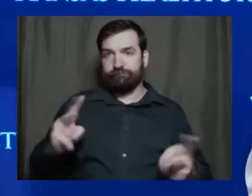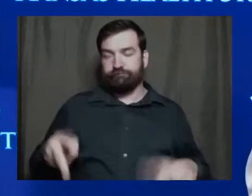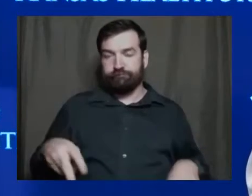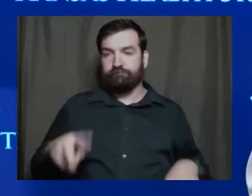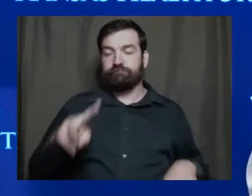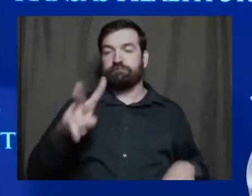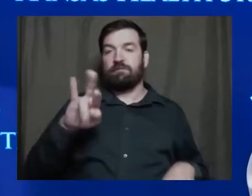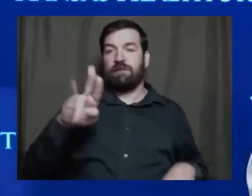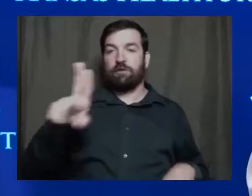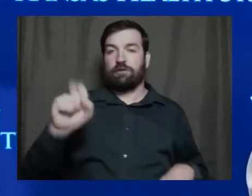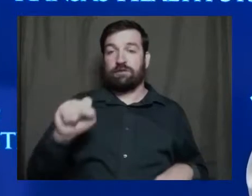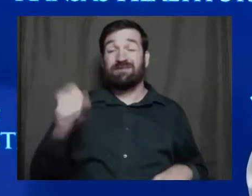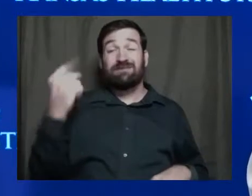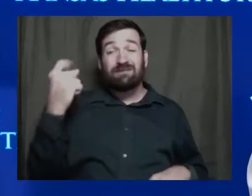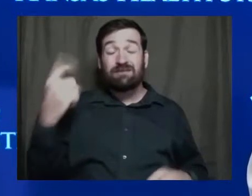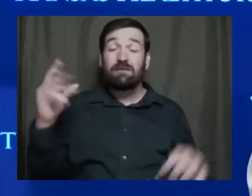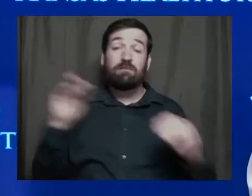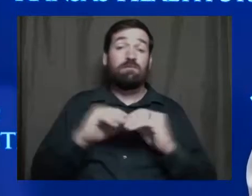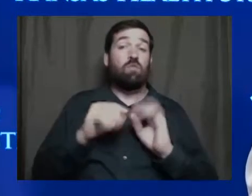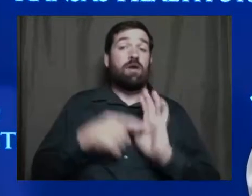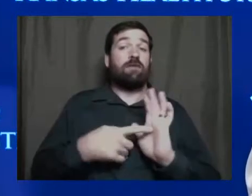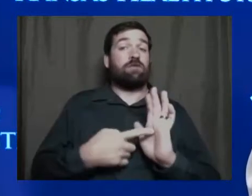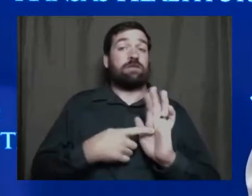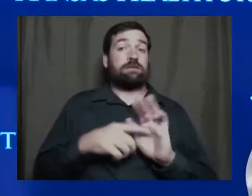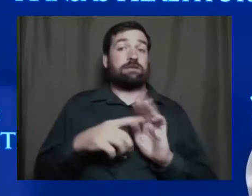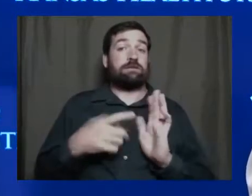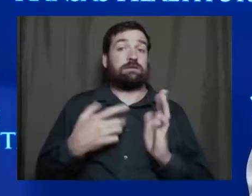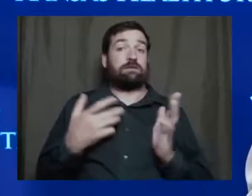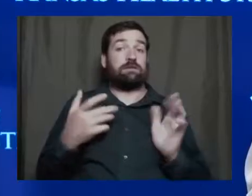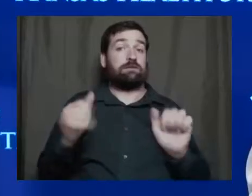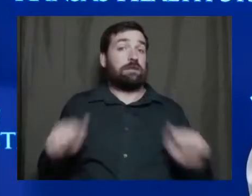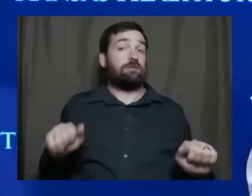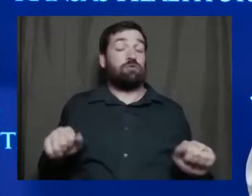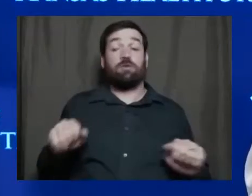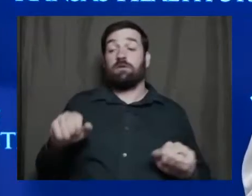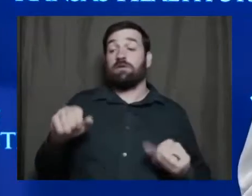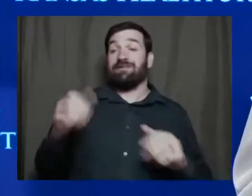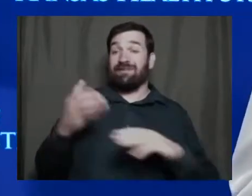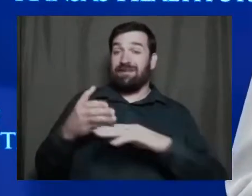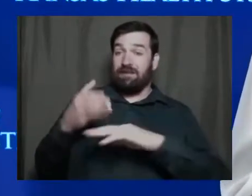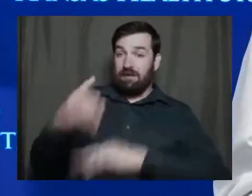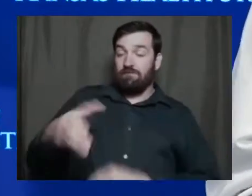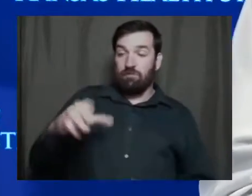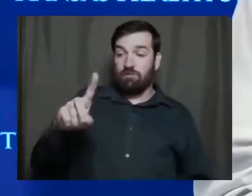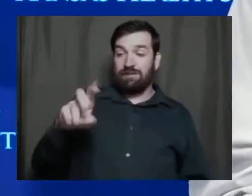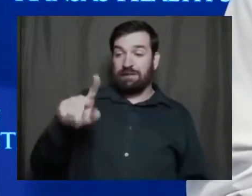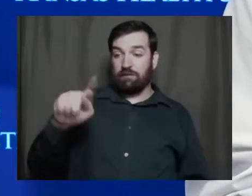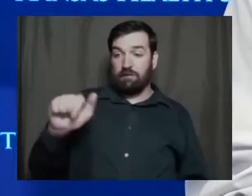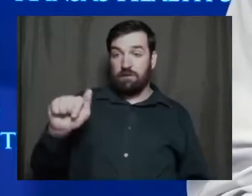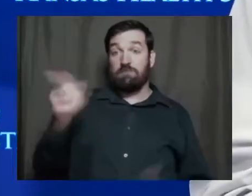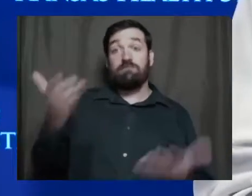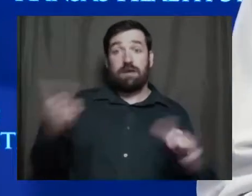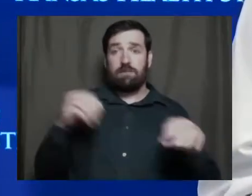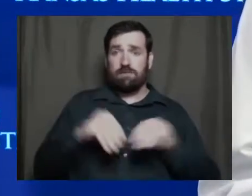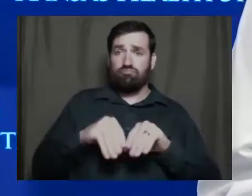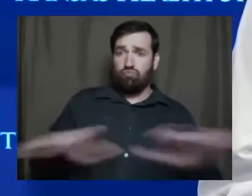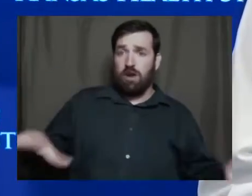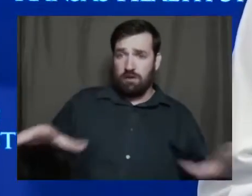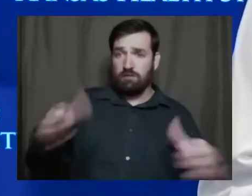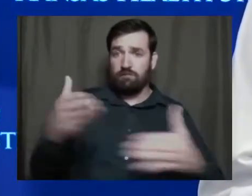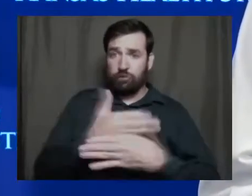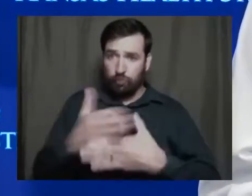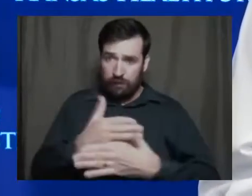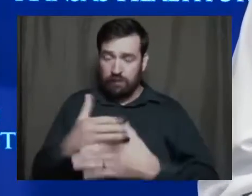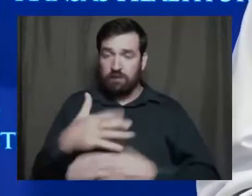even though the Delta variant post-vaccination may be spread from one vaccinated person to another, the rate of that